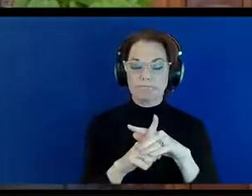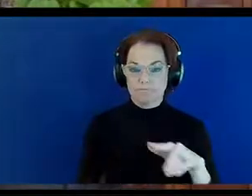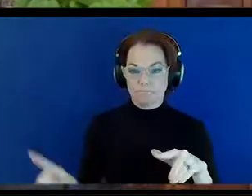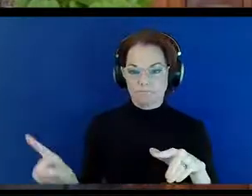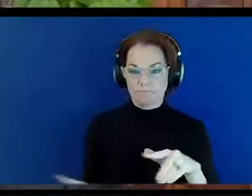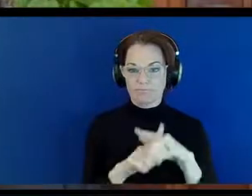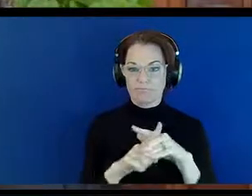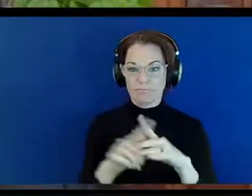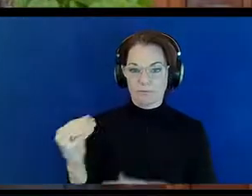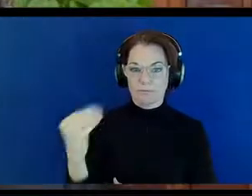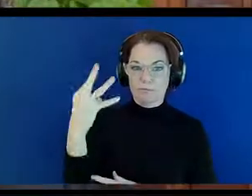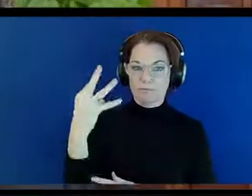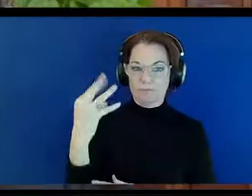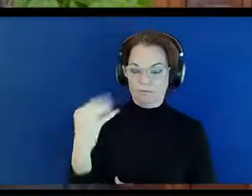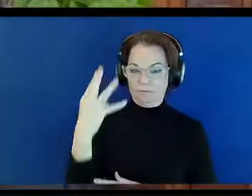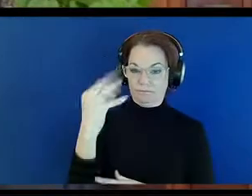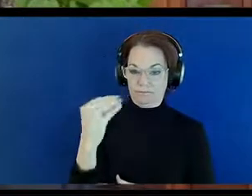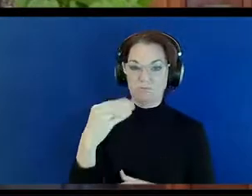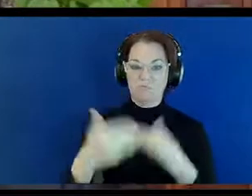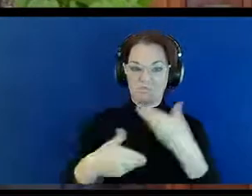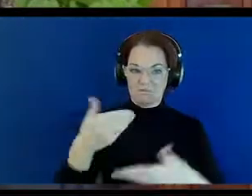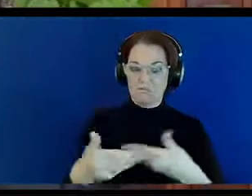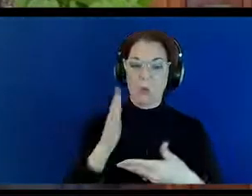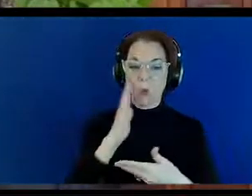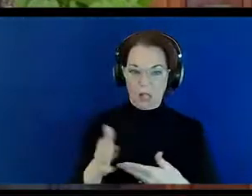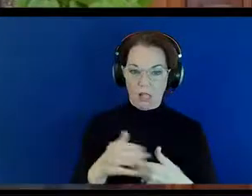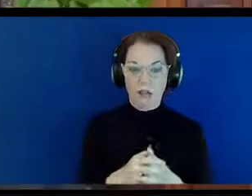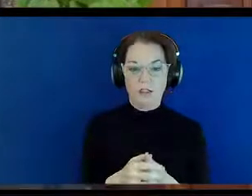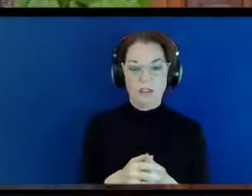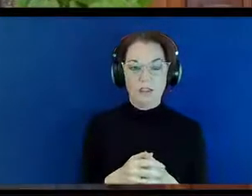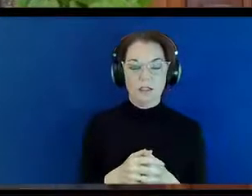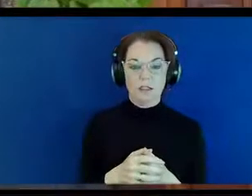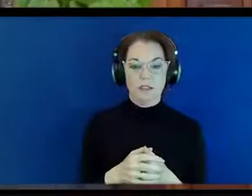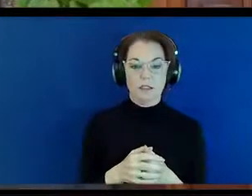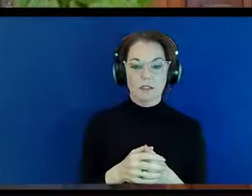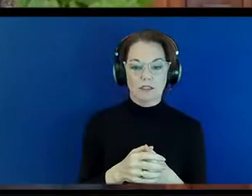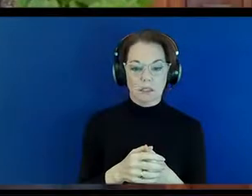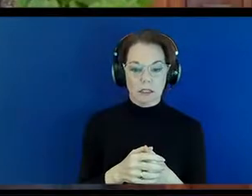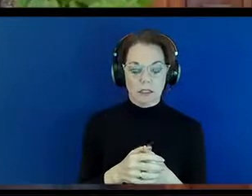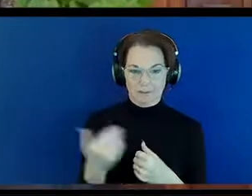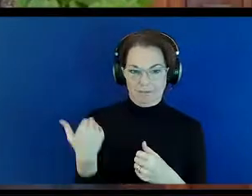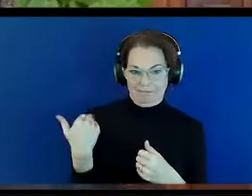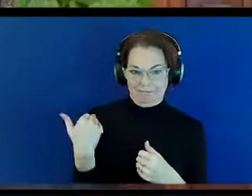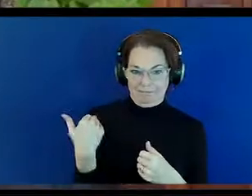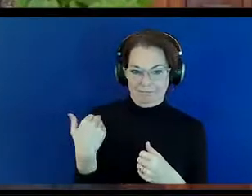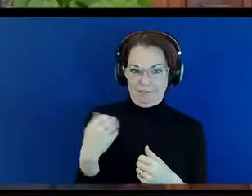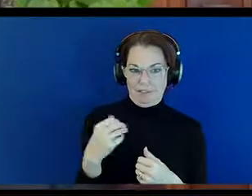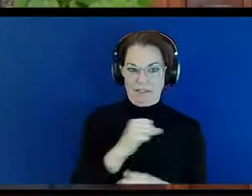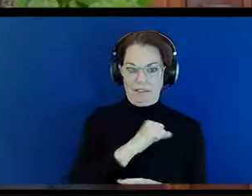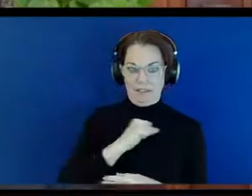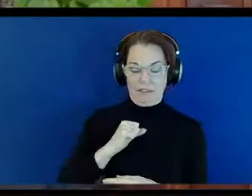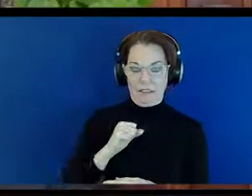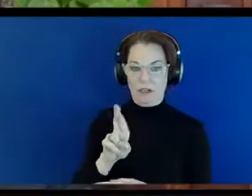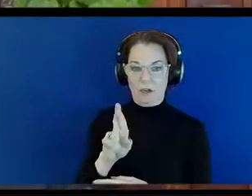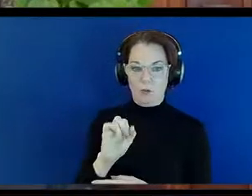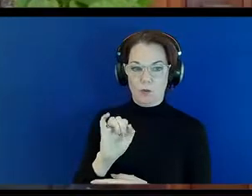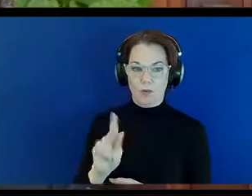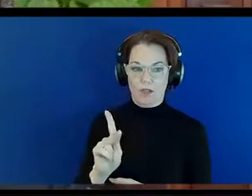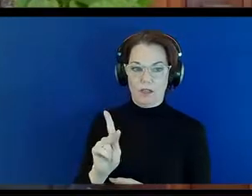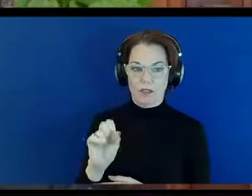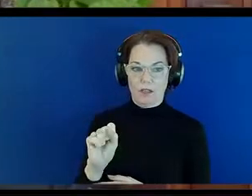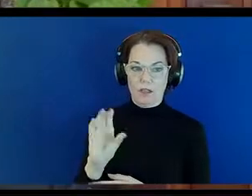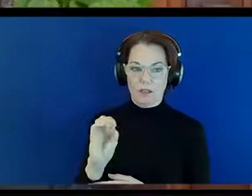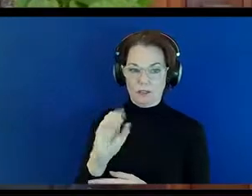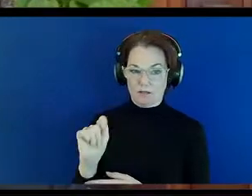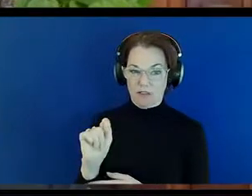out. But I know earlier, and you might still be with us, we were joined by Senator Rick Scott. And so